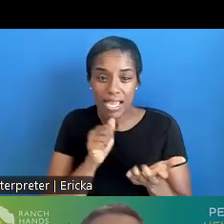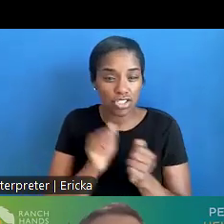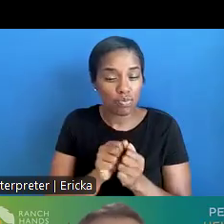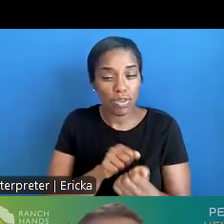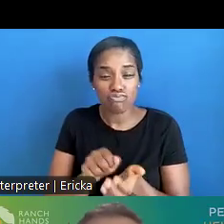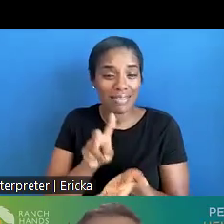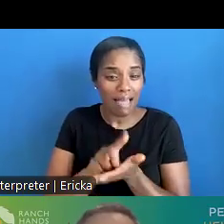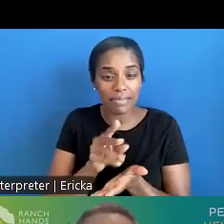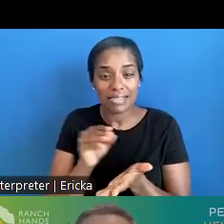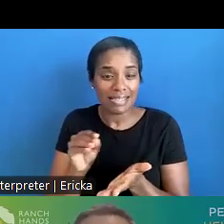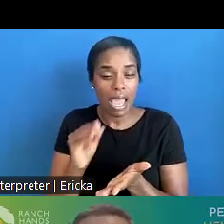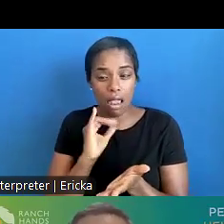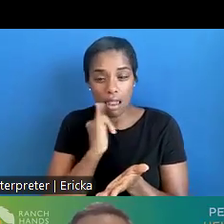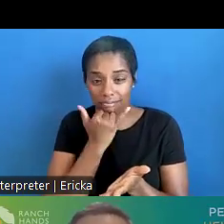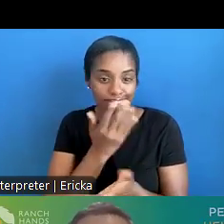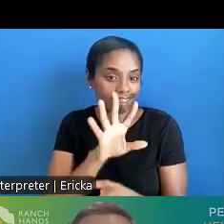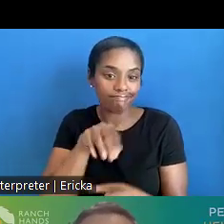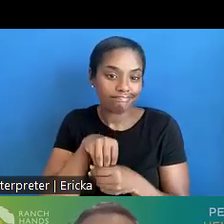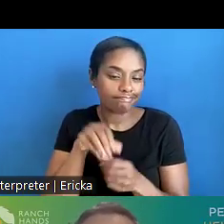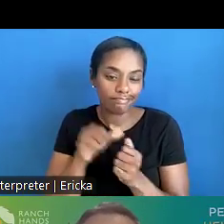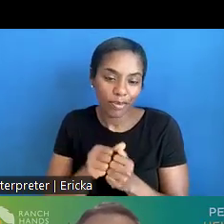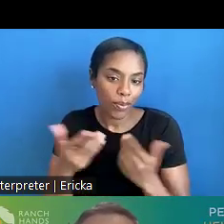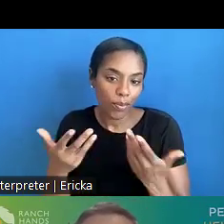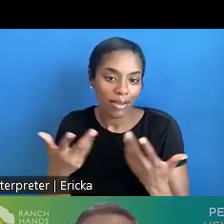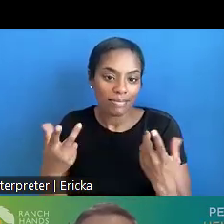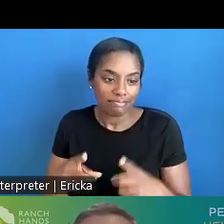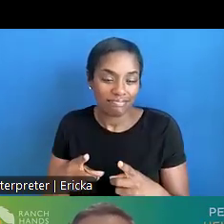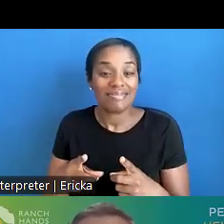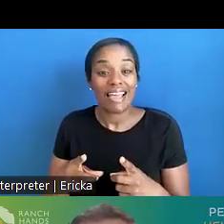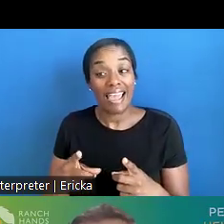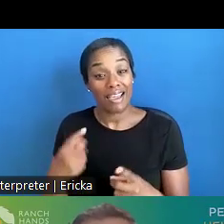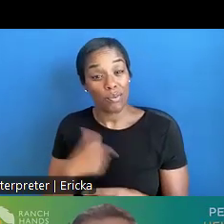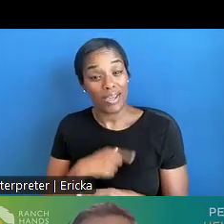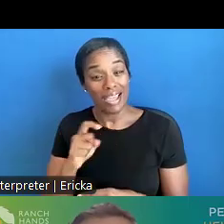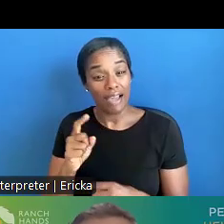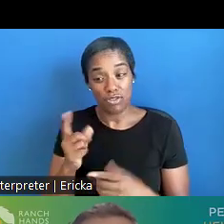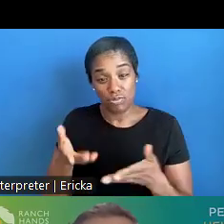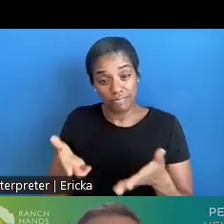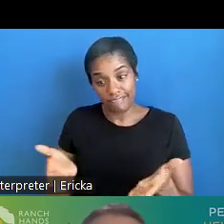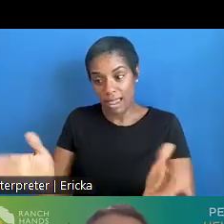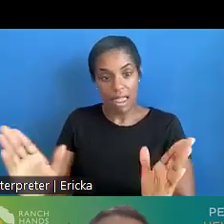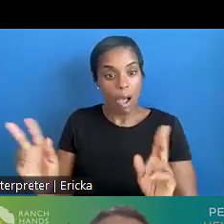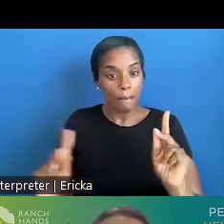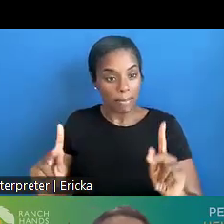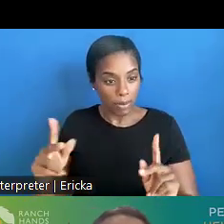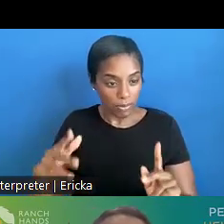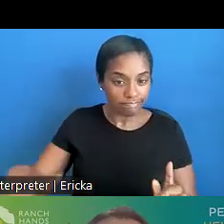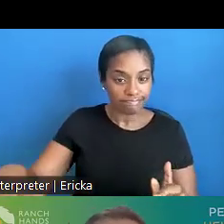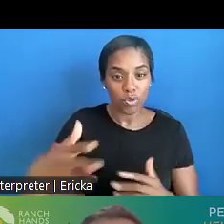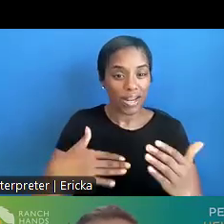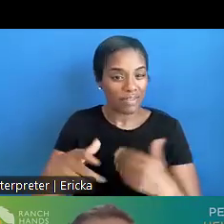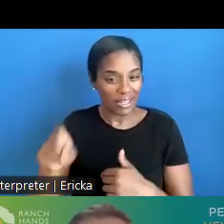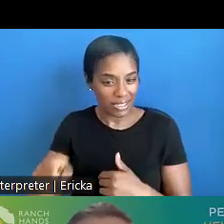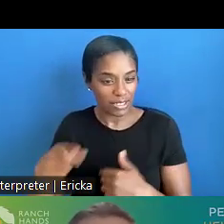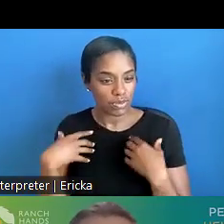is just part of it. And it's part of us giving individuals the space they need to recover. I mentioned